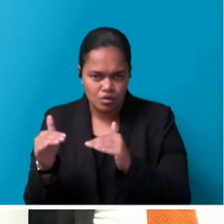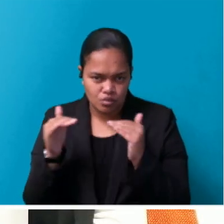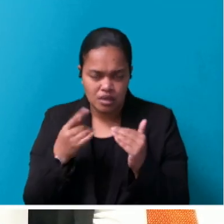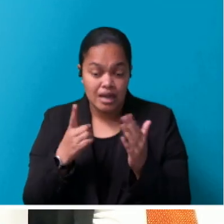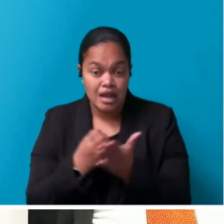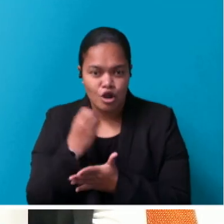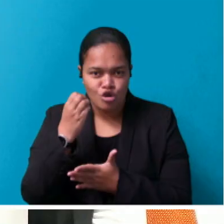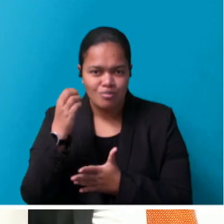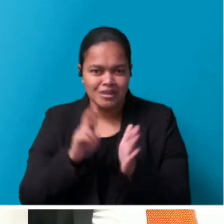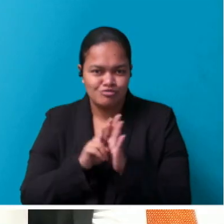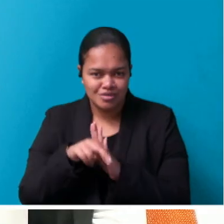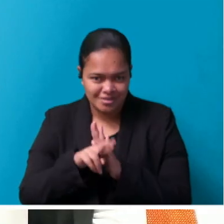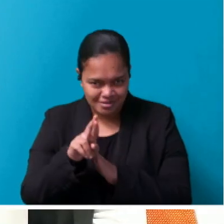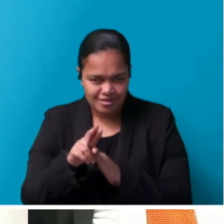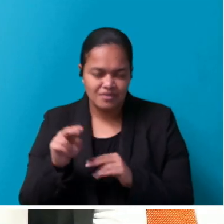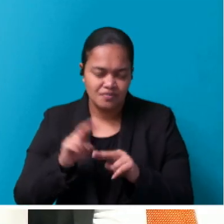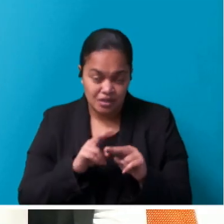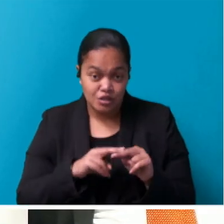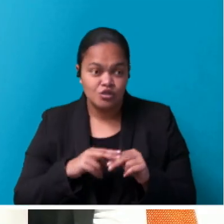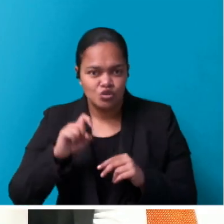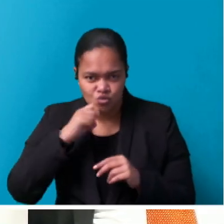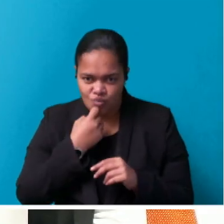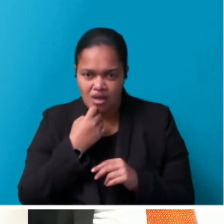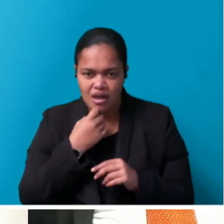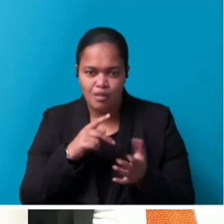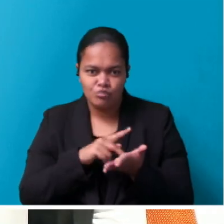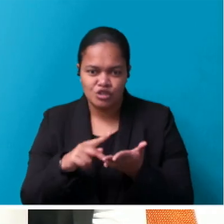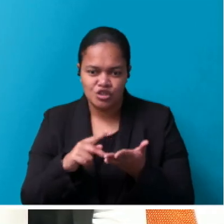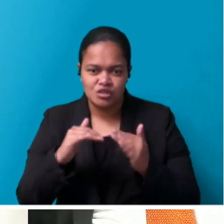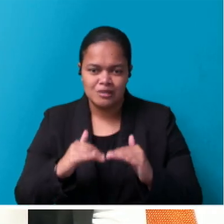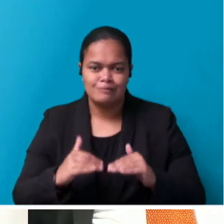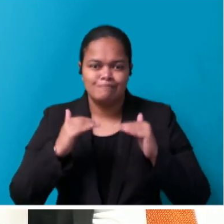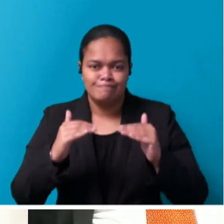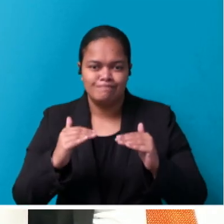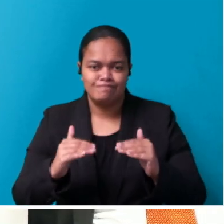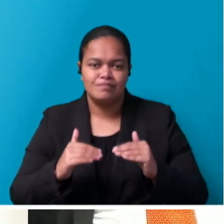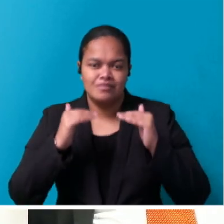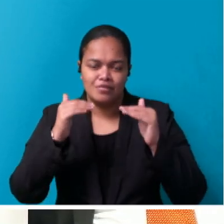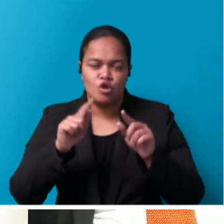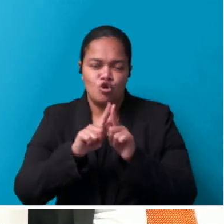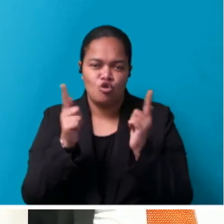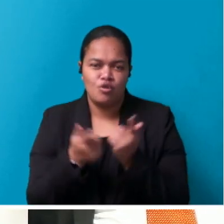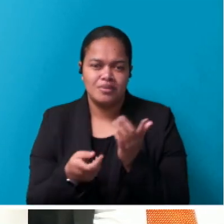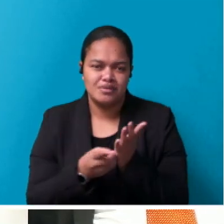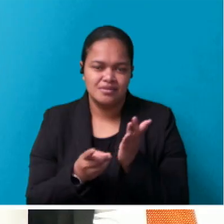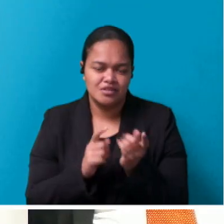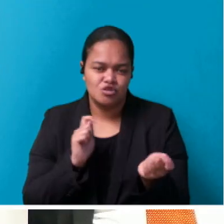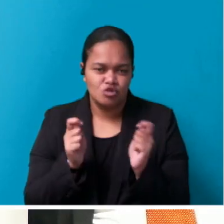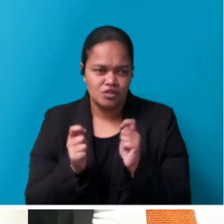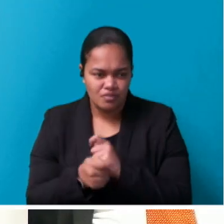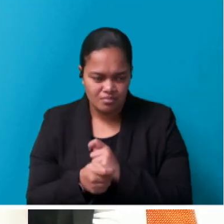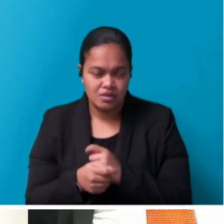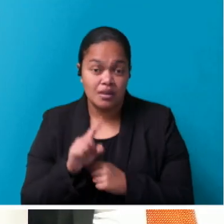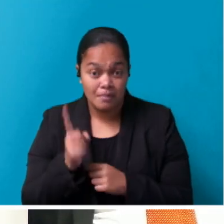doing so, Fiji will position itself as a beneficiary of the global digital transformation, but